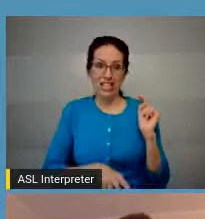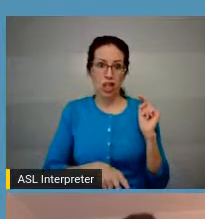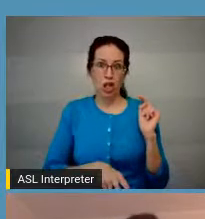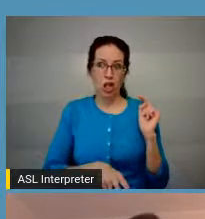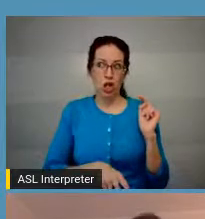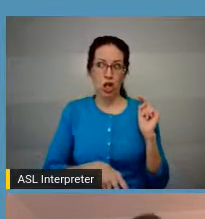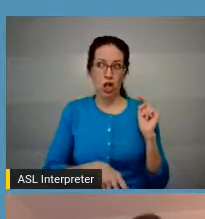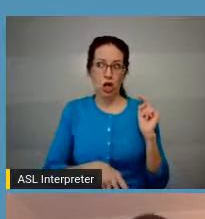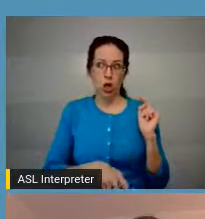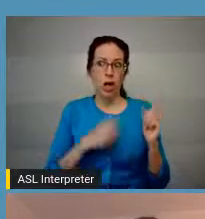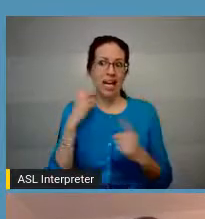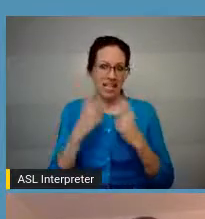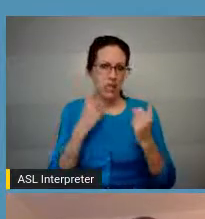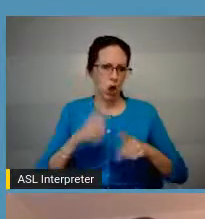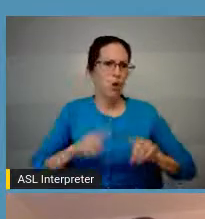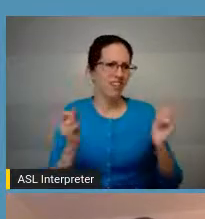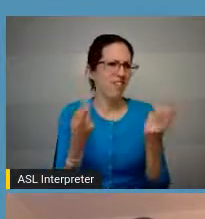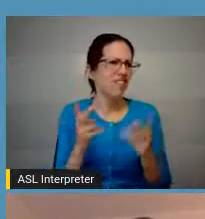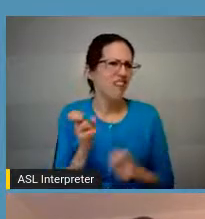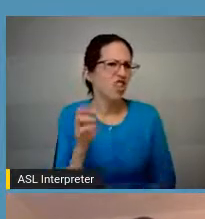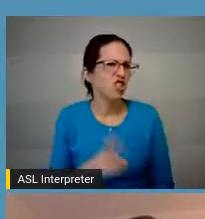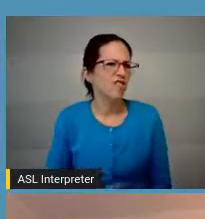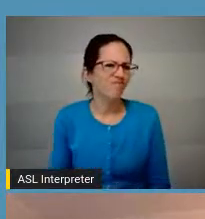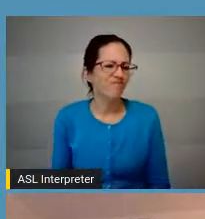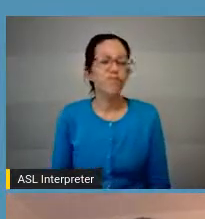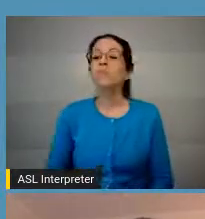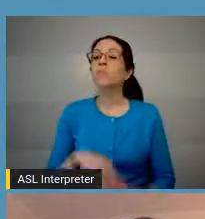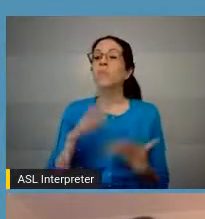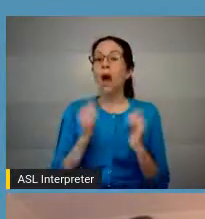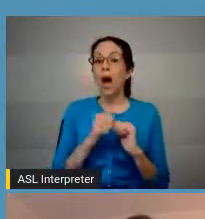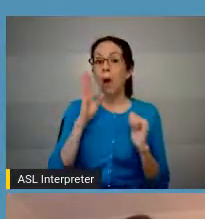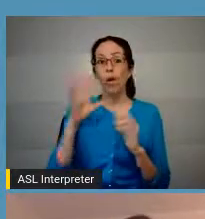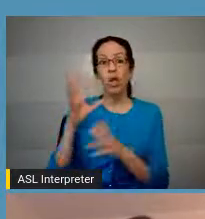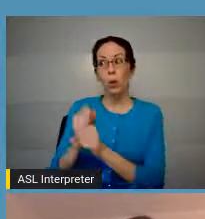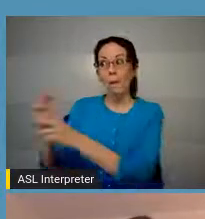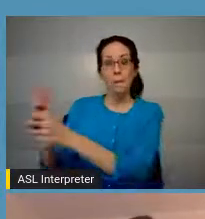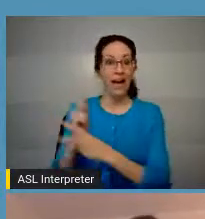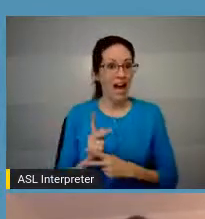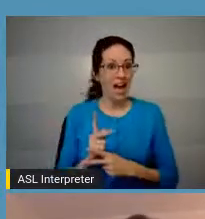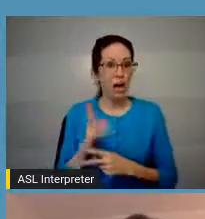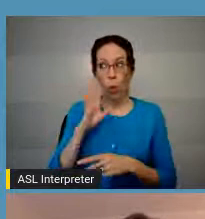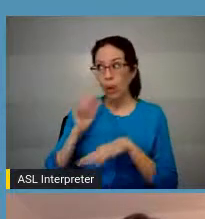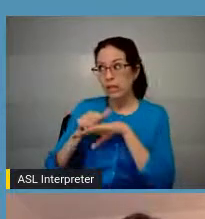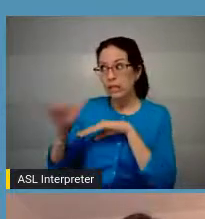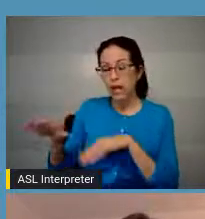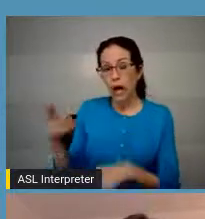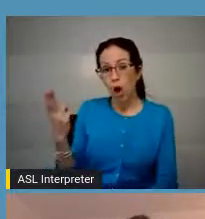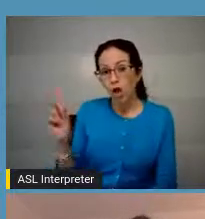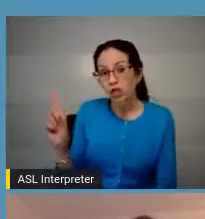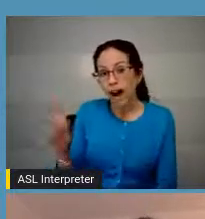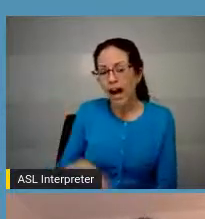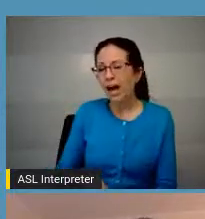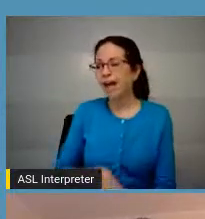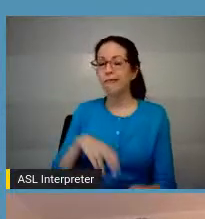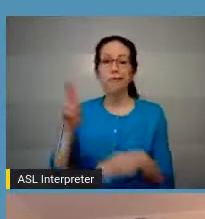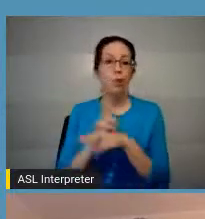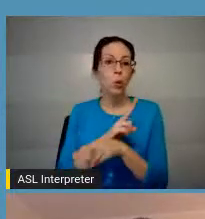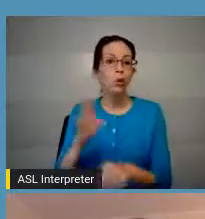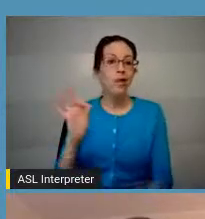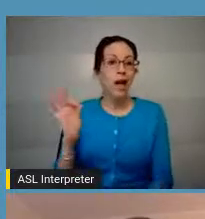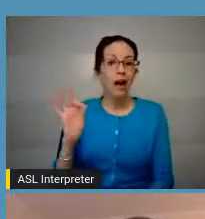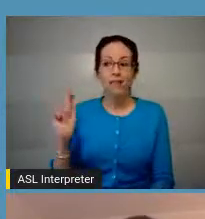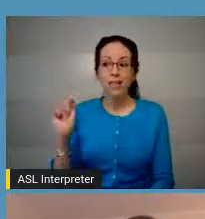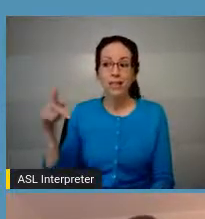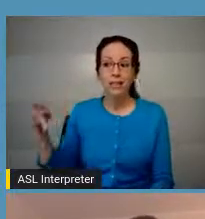maybe consider a different vendor. How are you going to get this stuff back? Are you going to send them a hard drive, or are you going to use an FTP